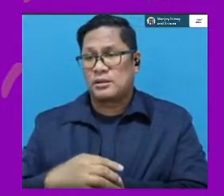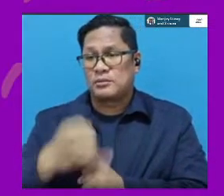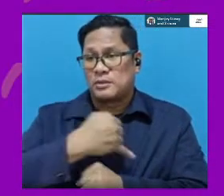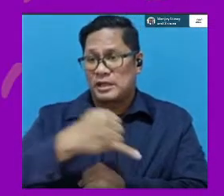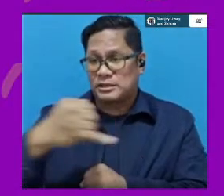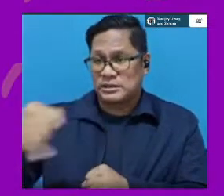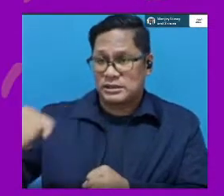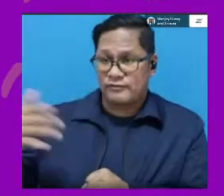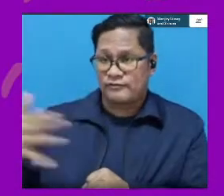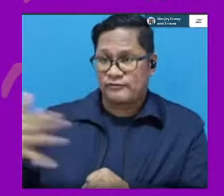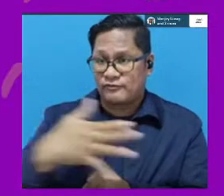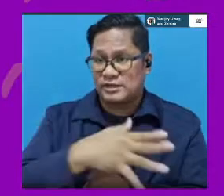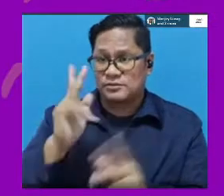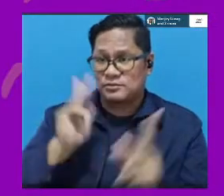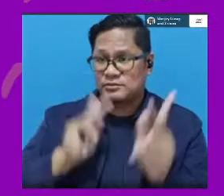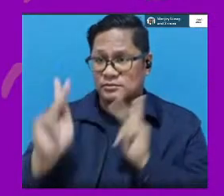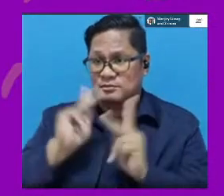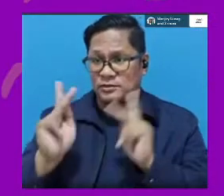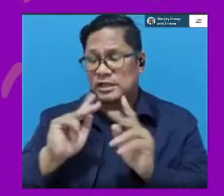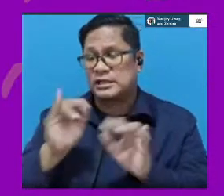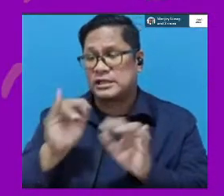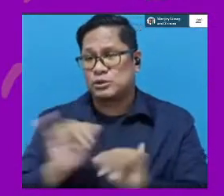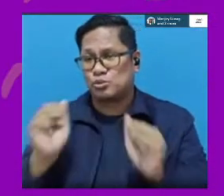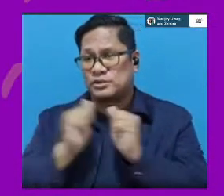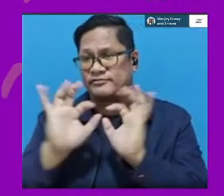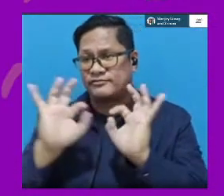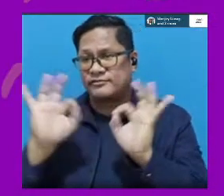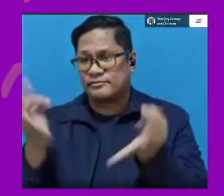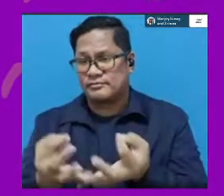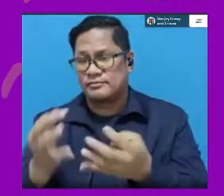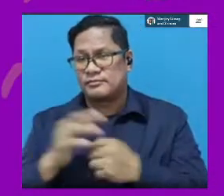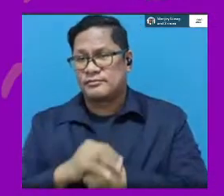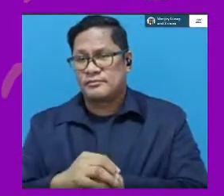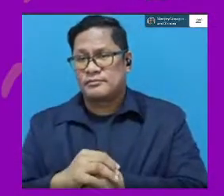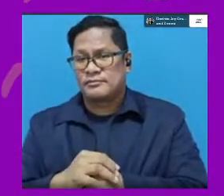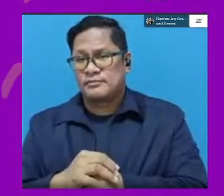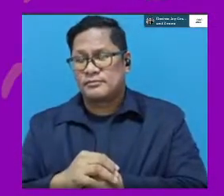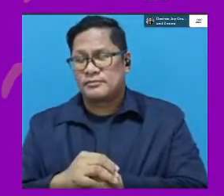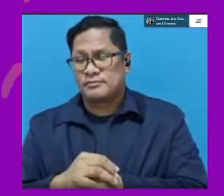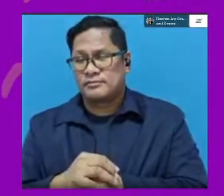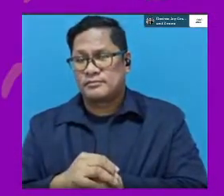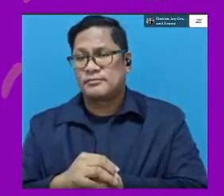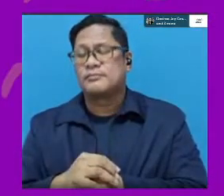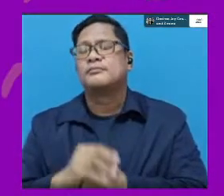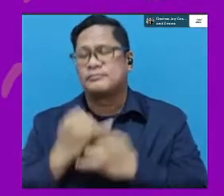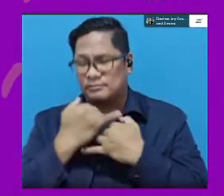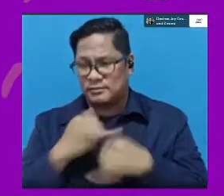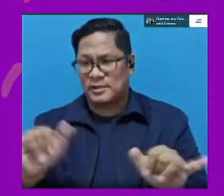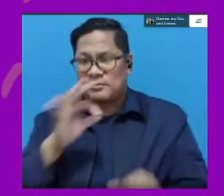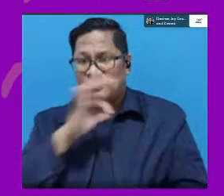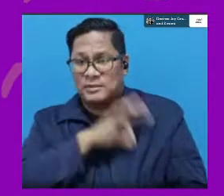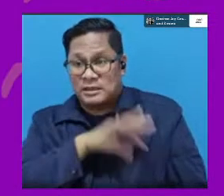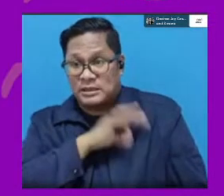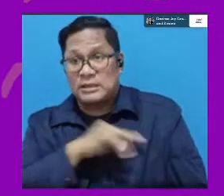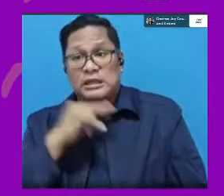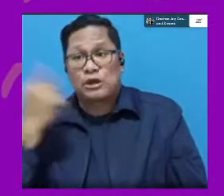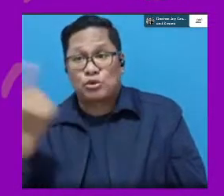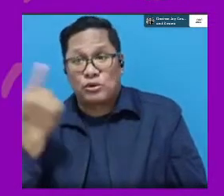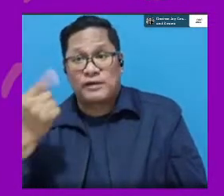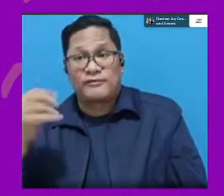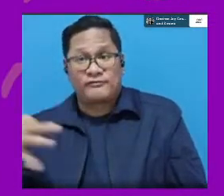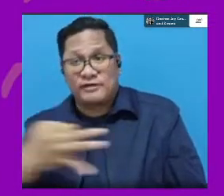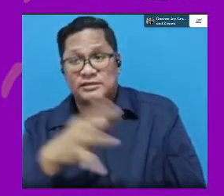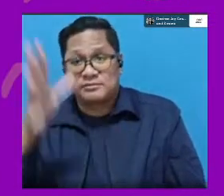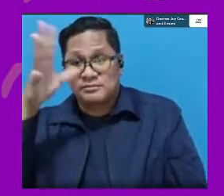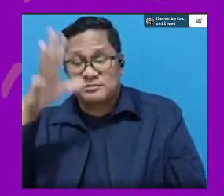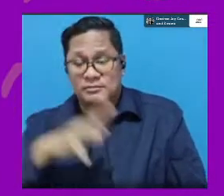marginal fisher folks and their families. It also benefited not only the fisher folks, the consumers,